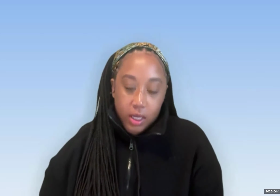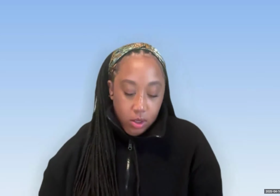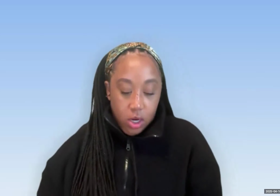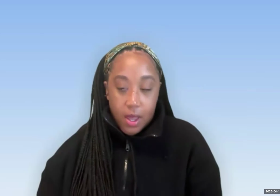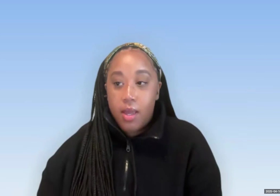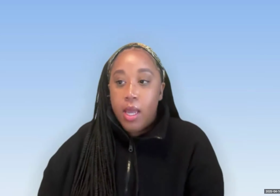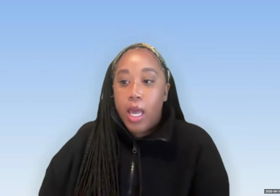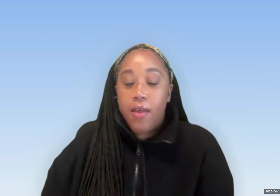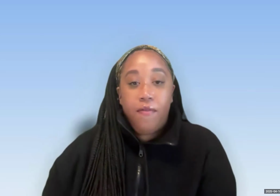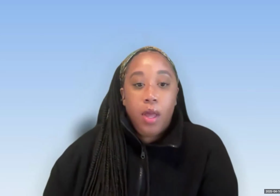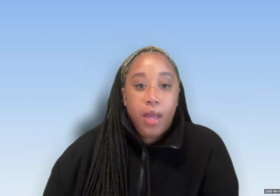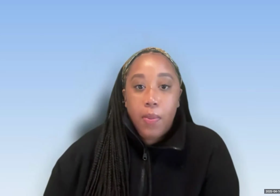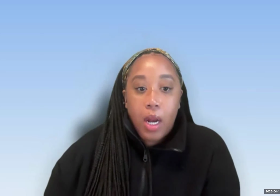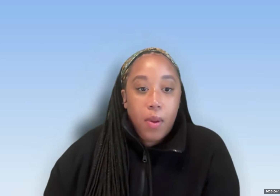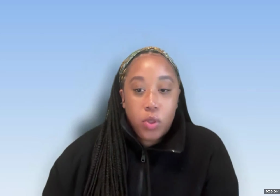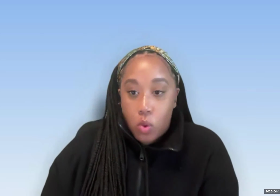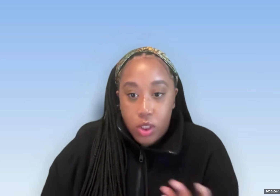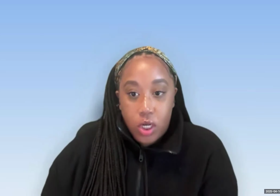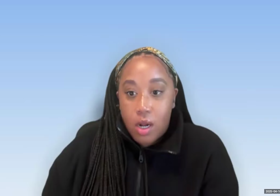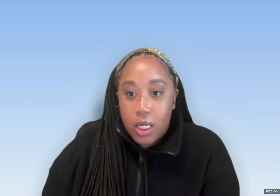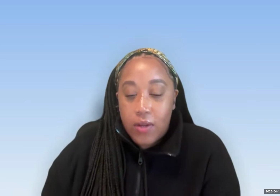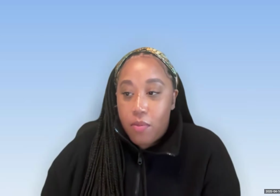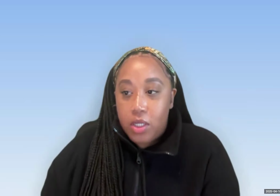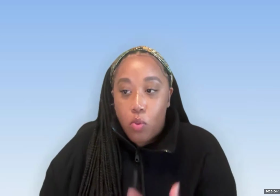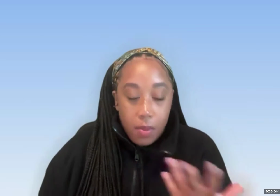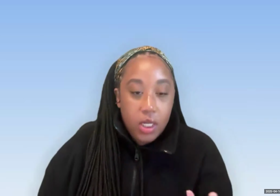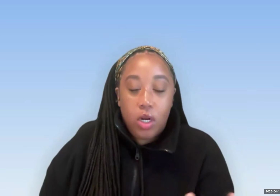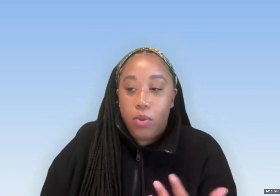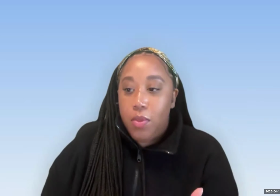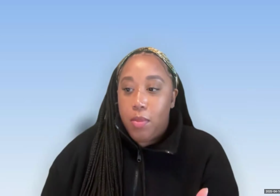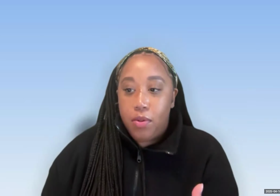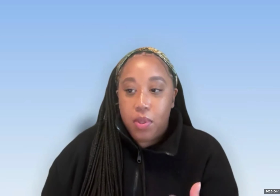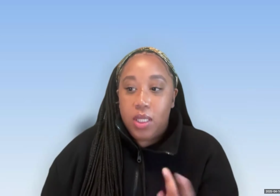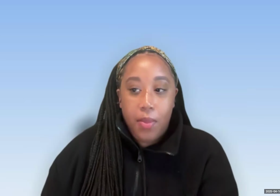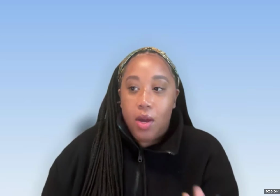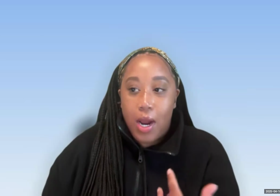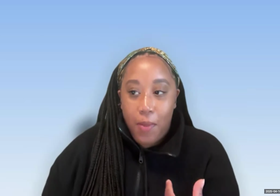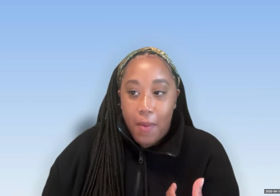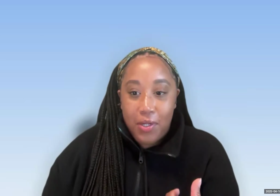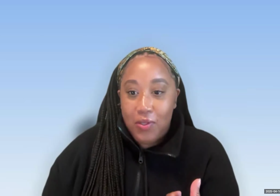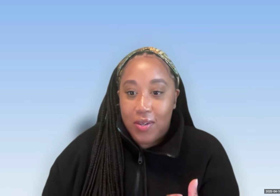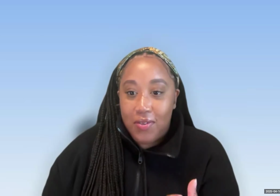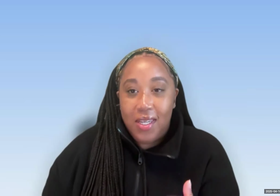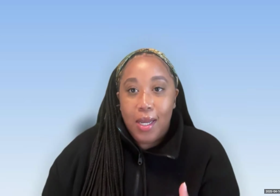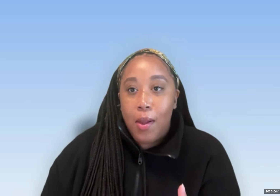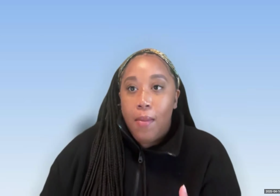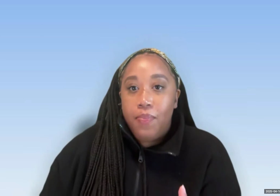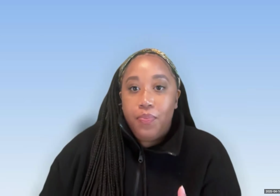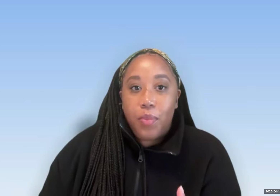contact information, I can share that. And if any panel members want to share their contact information or want me to share it with community members, please let me know and I'm happy to do